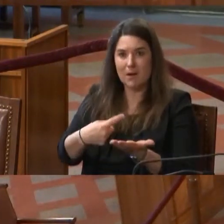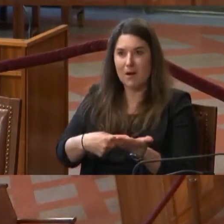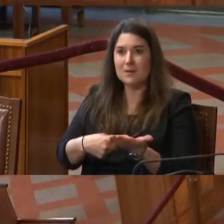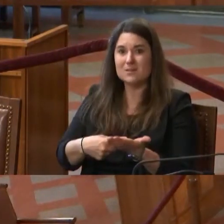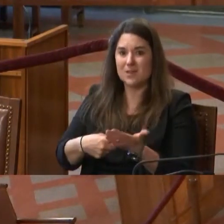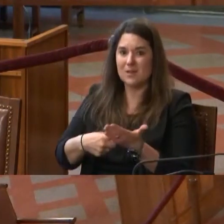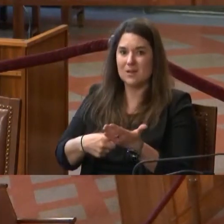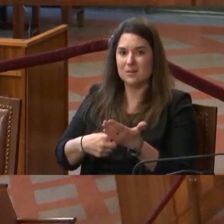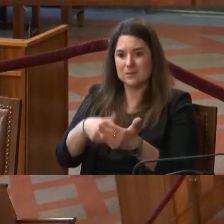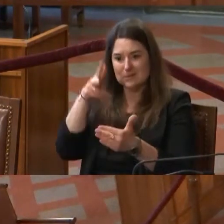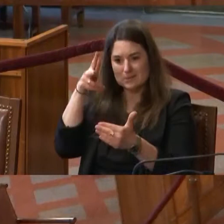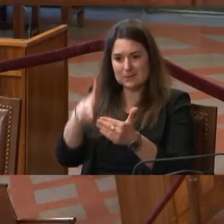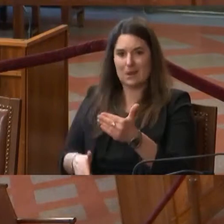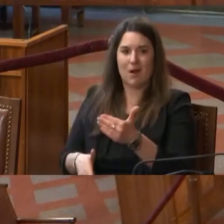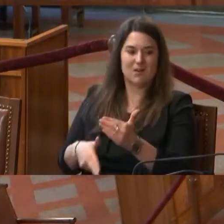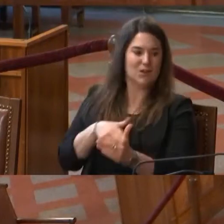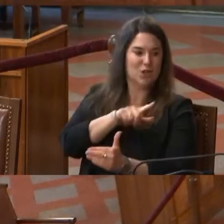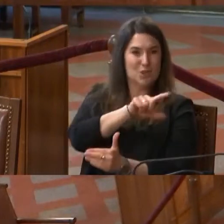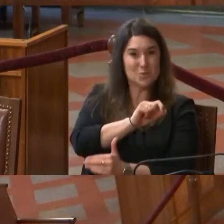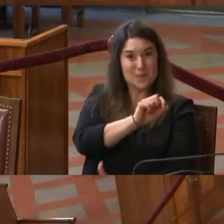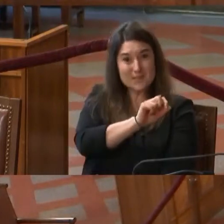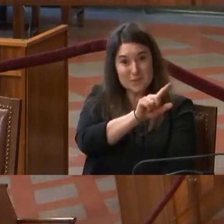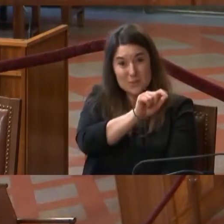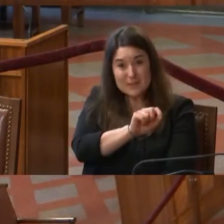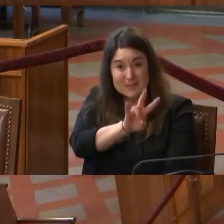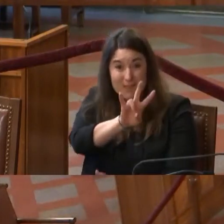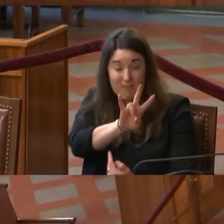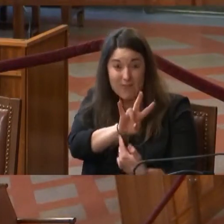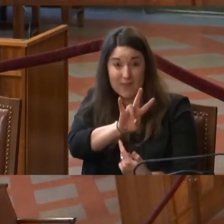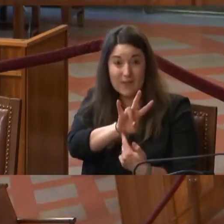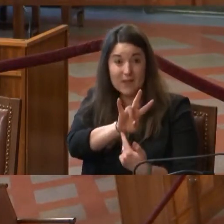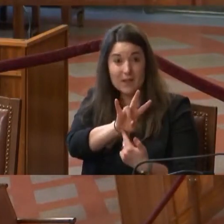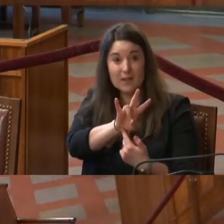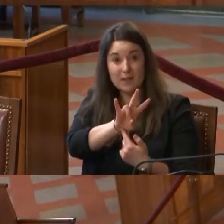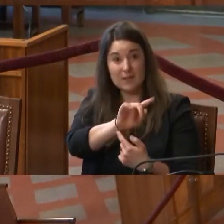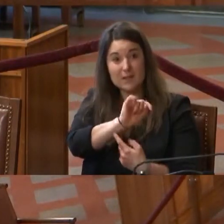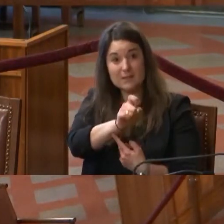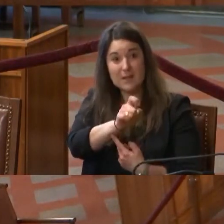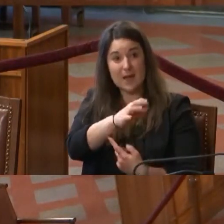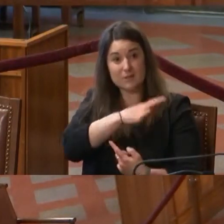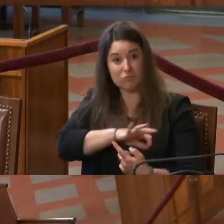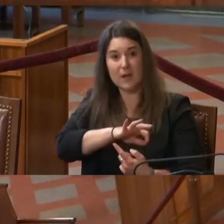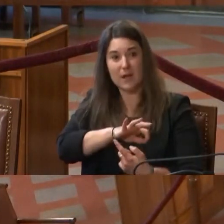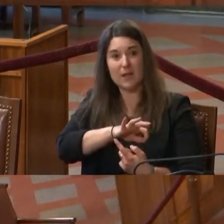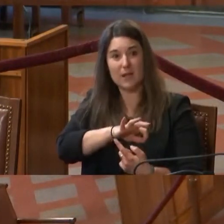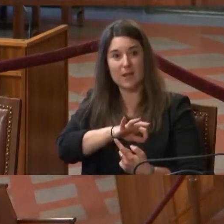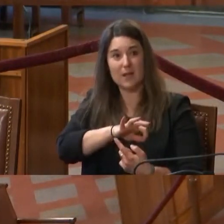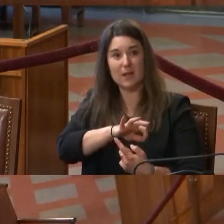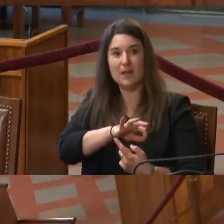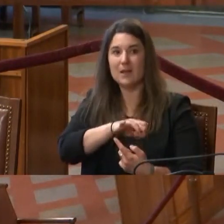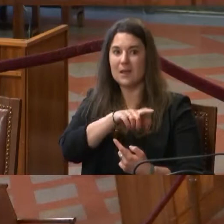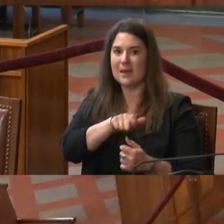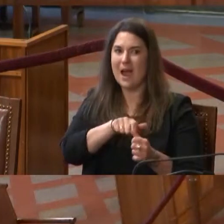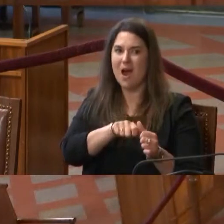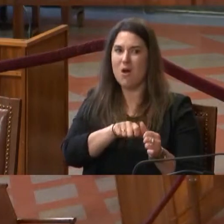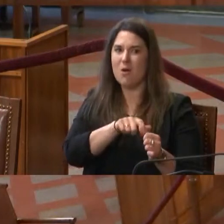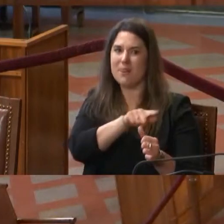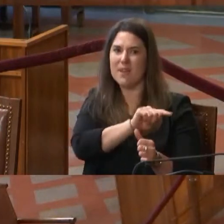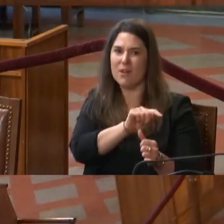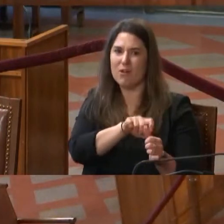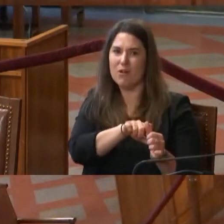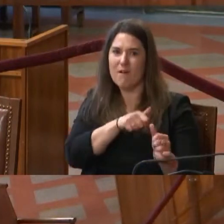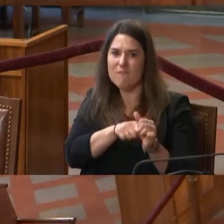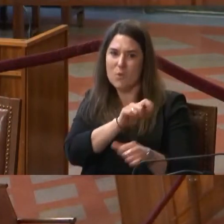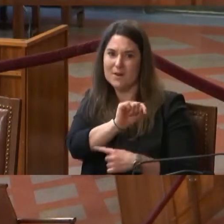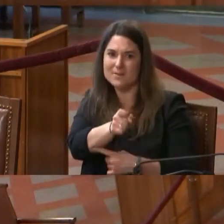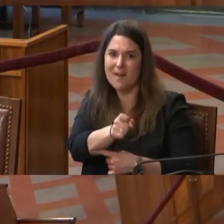cutting off the 2007 tax credits and tax abatements that are designed